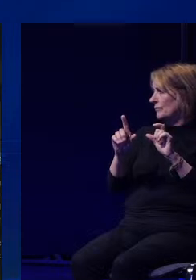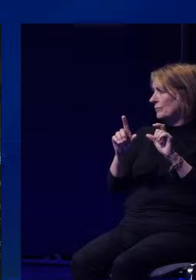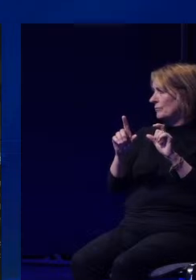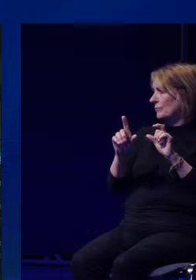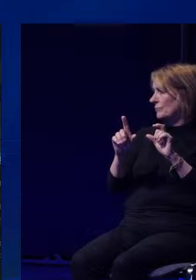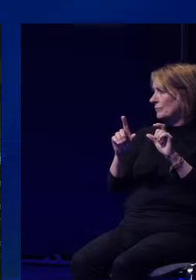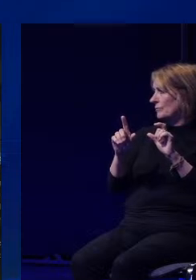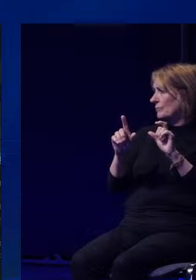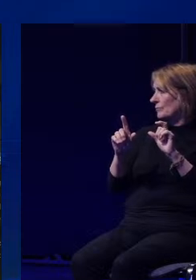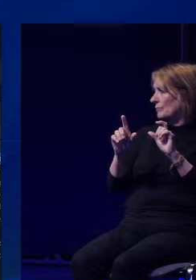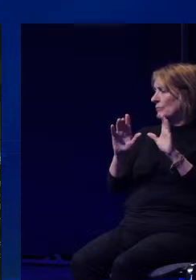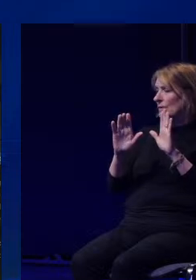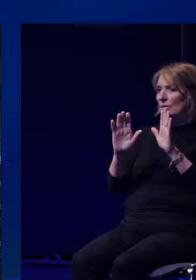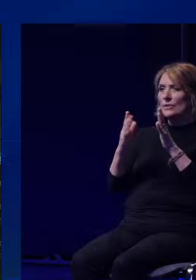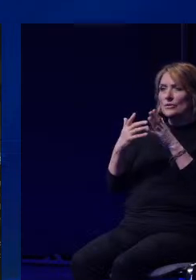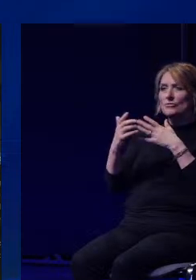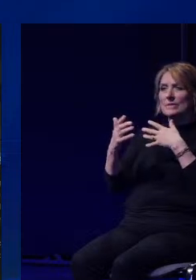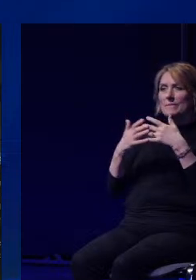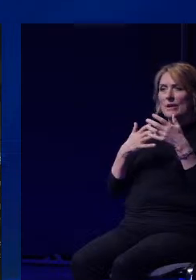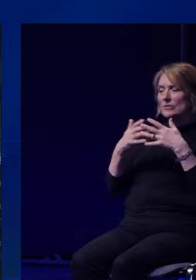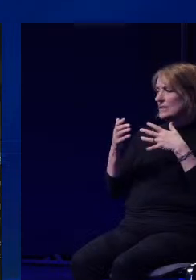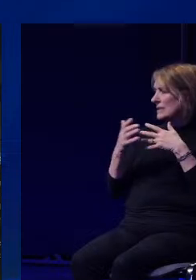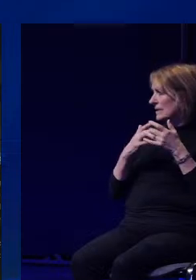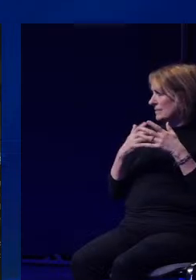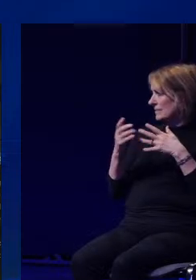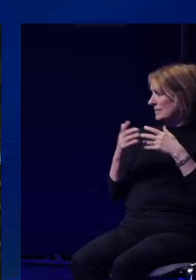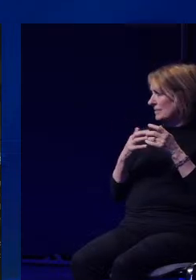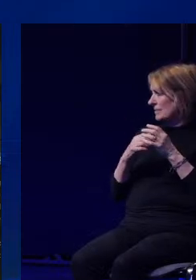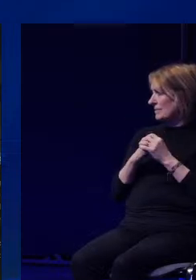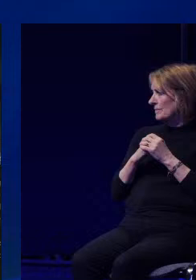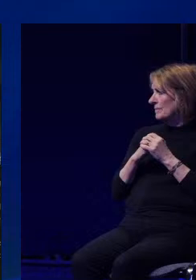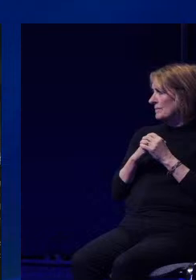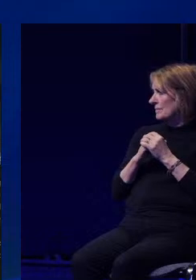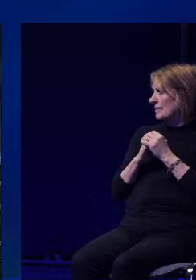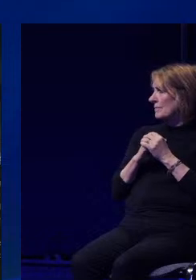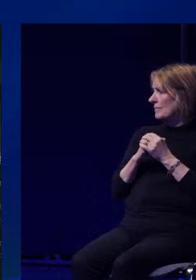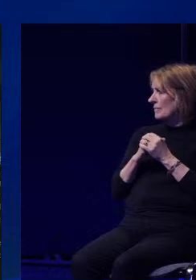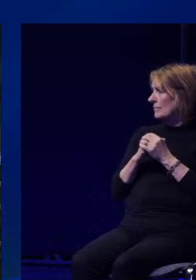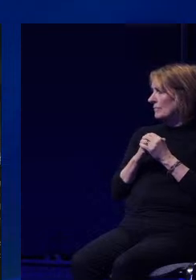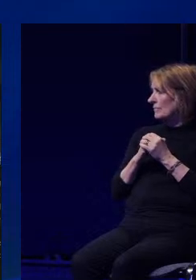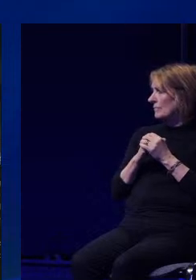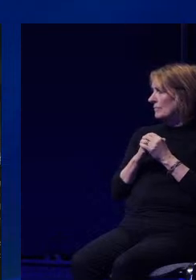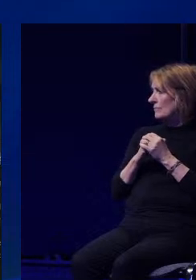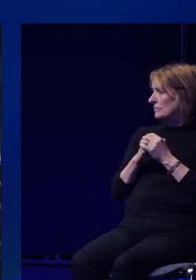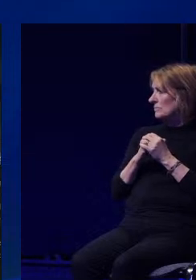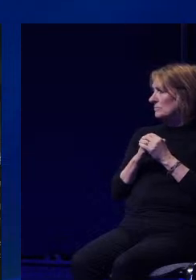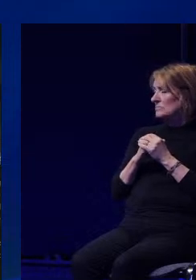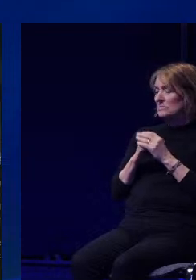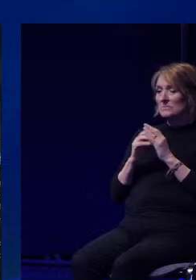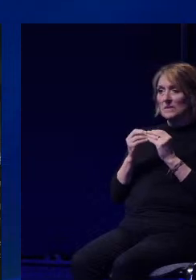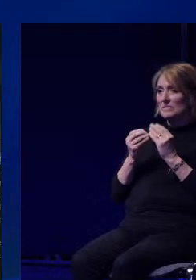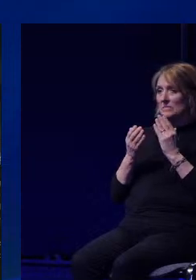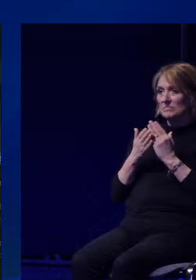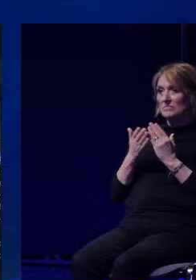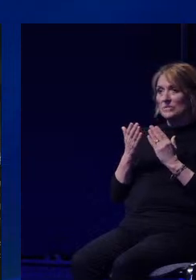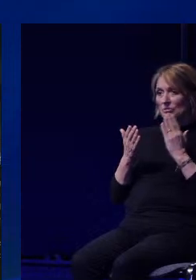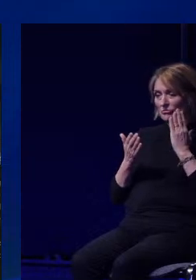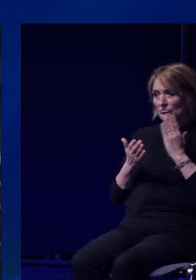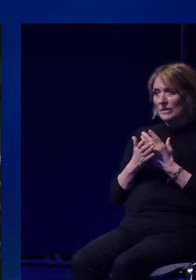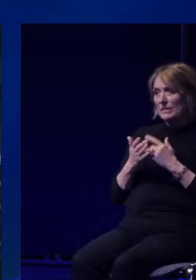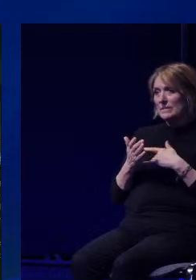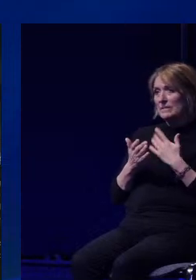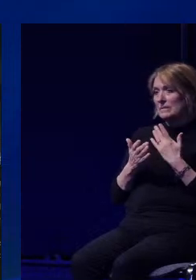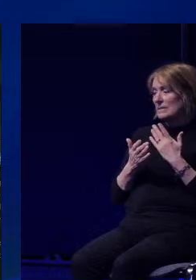the transparency, so automatically you have a shot, right? And everything is in real time, right? And now we go, you know